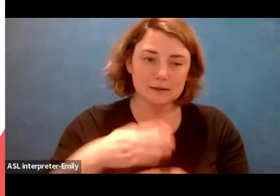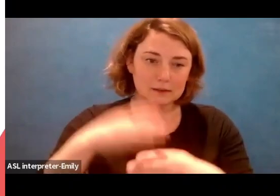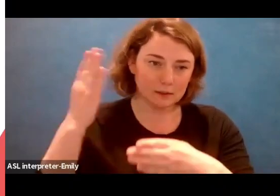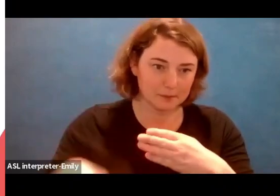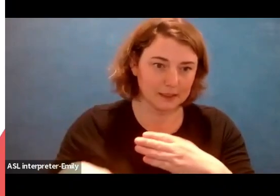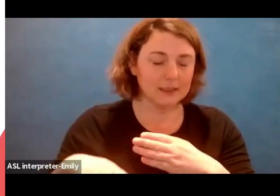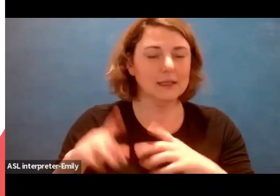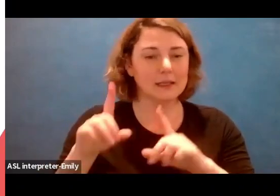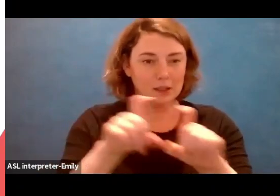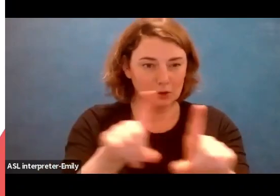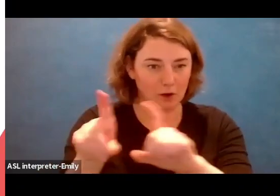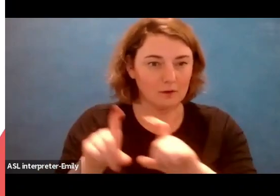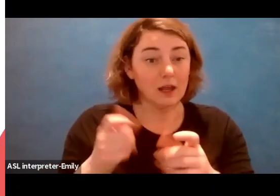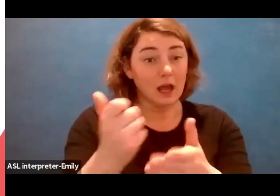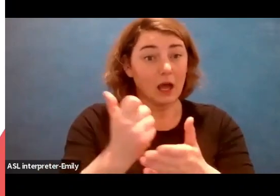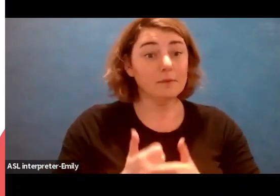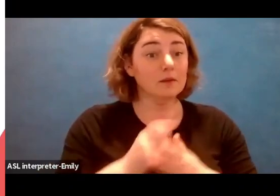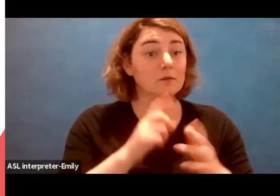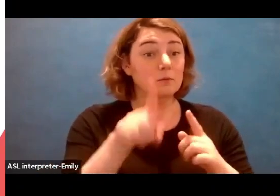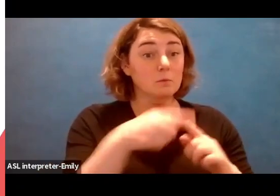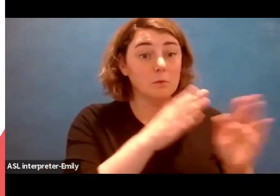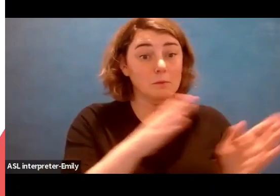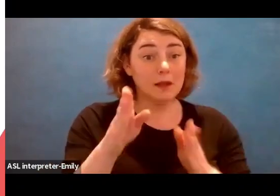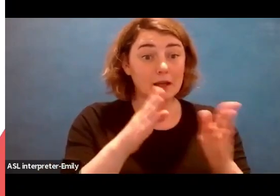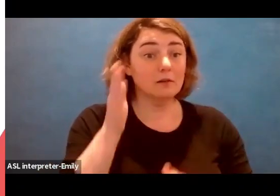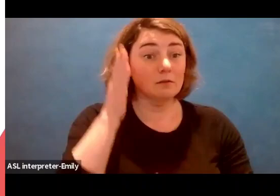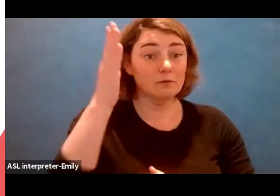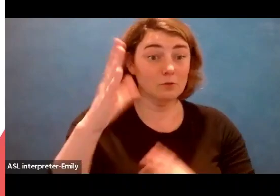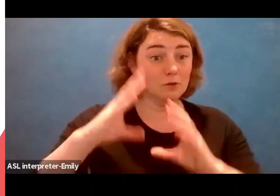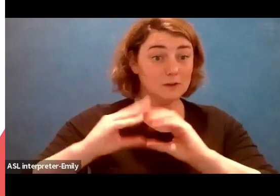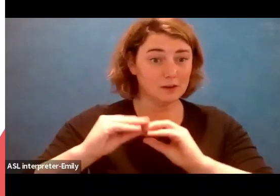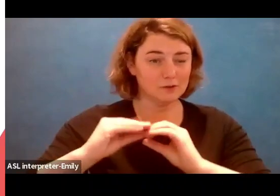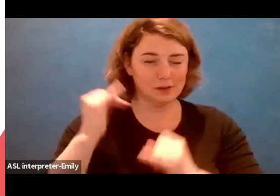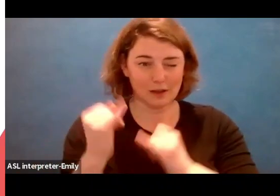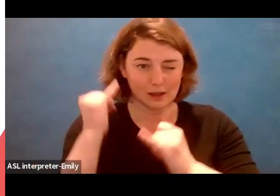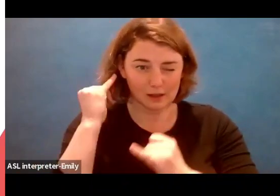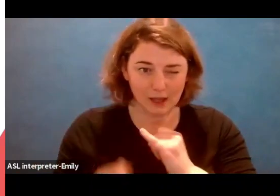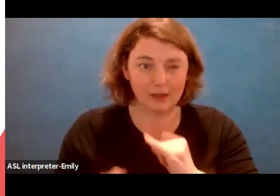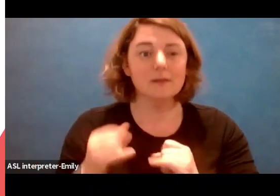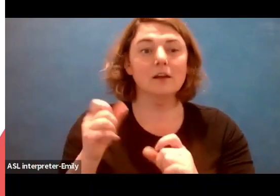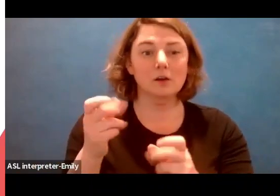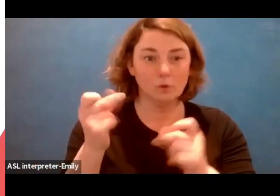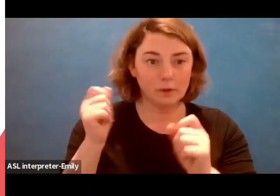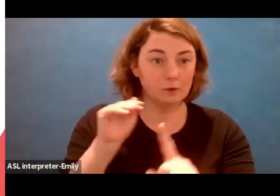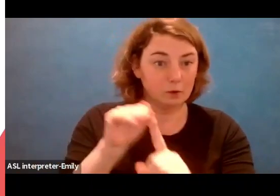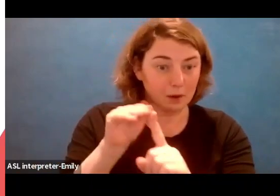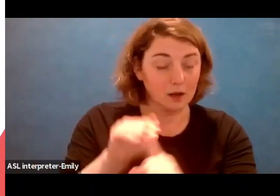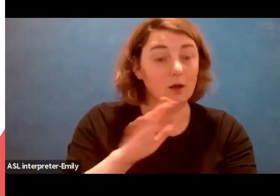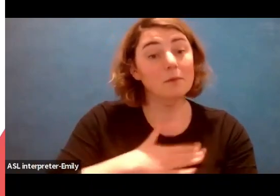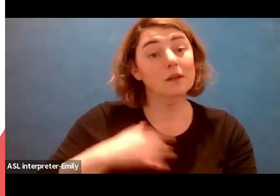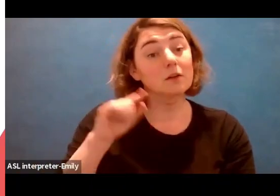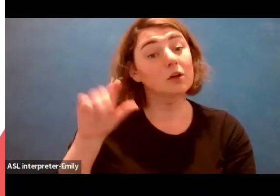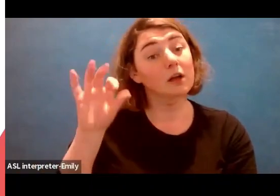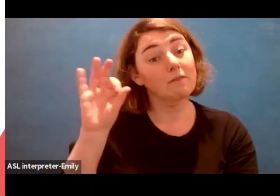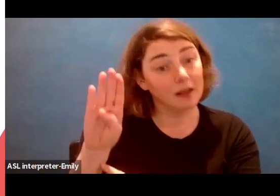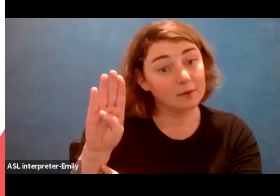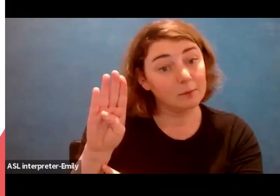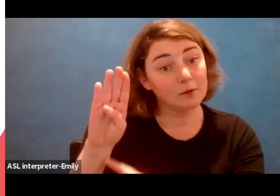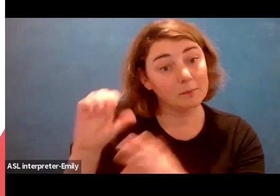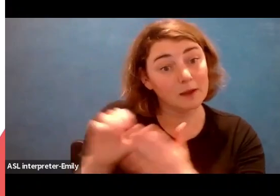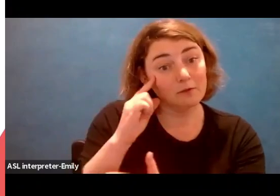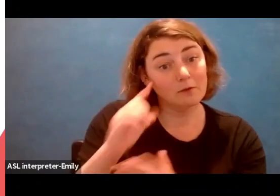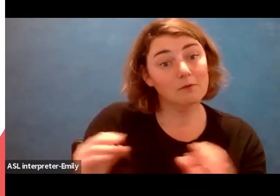helps us greatly when we're planning future sessions. And one last quick reminder, please visit our Facebook page for more